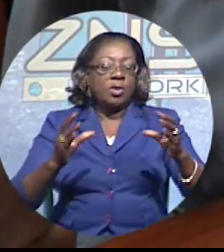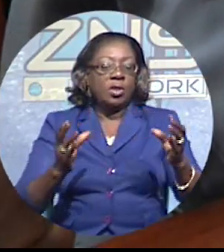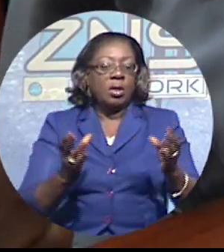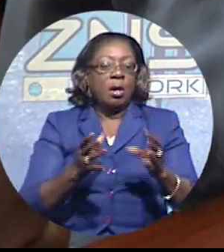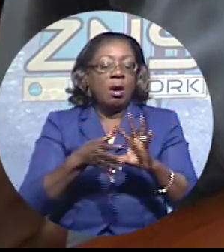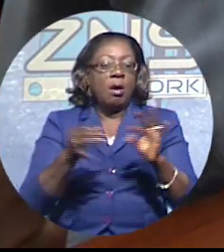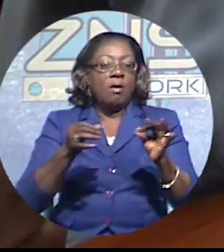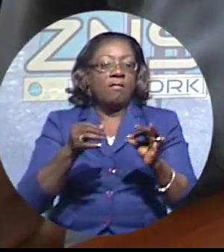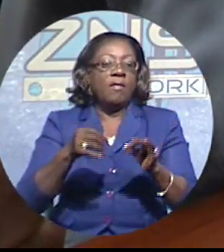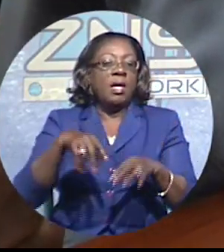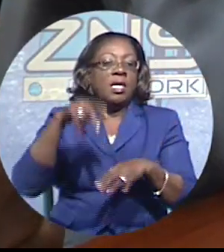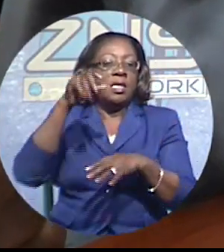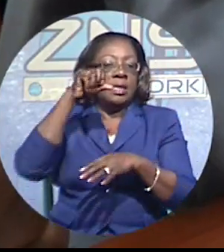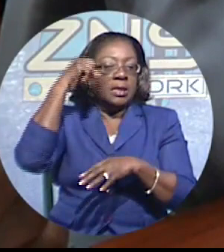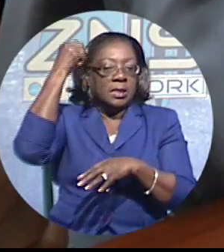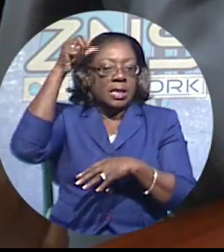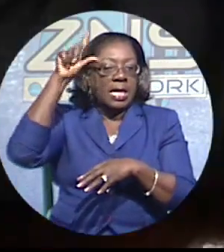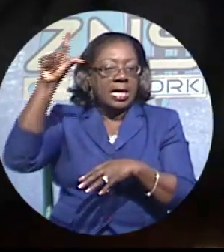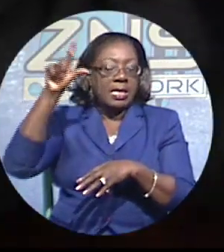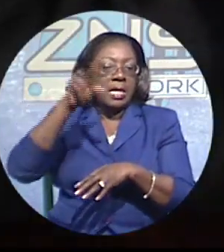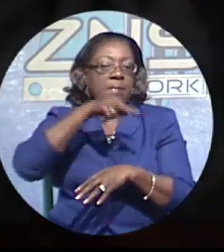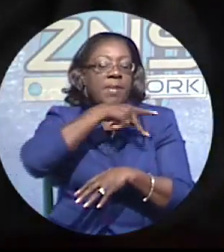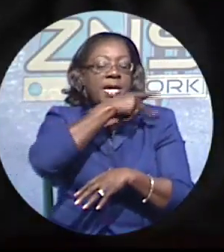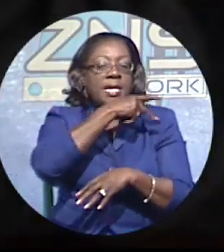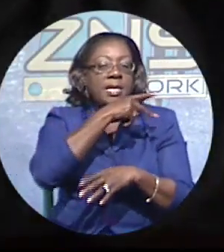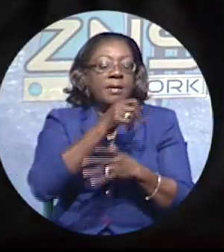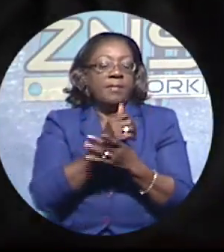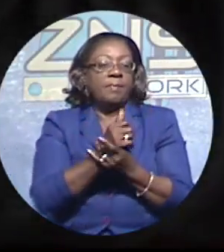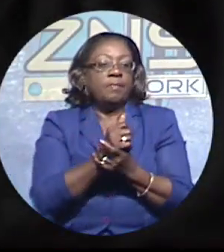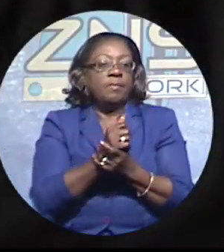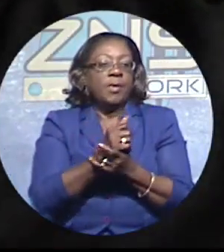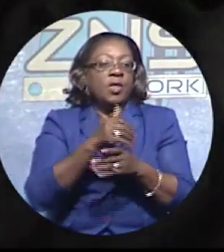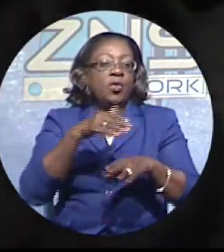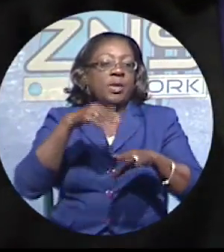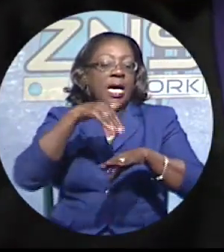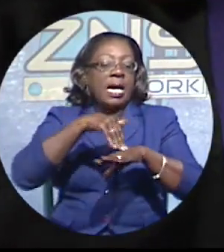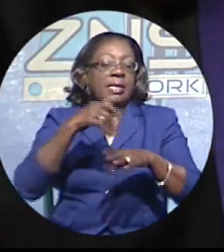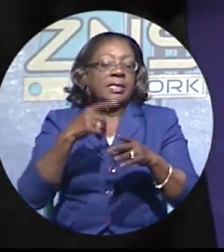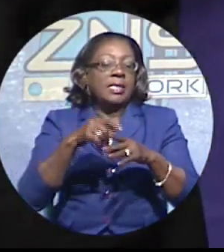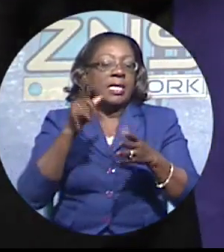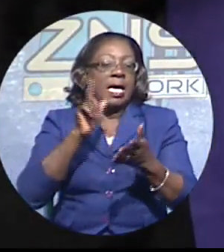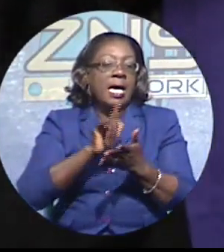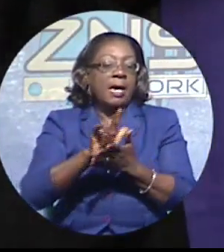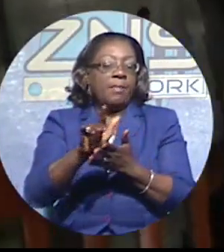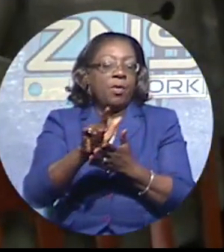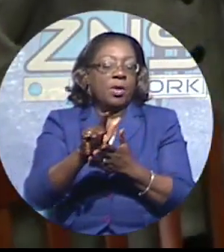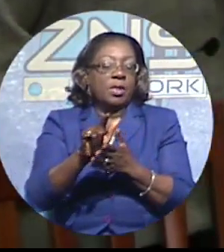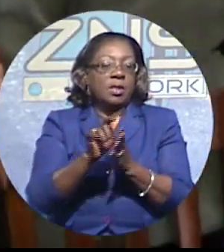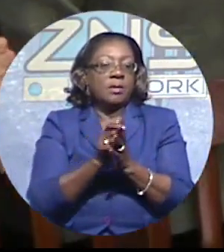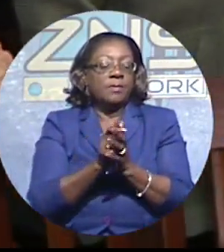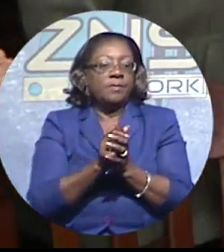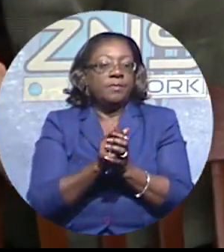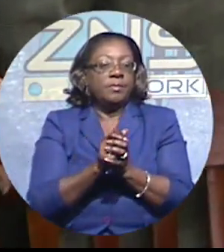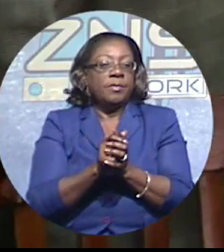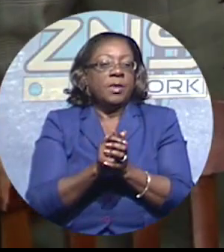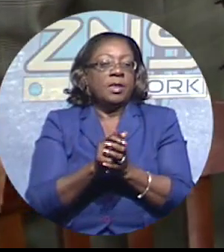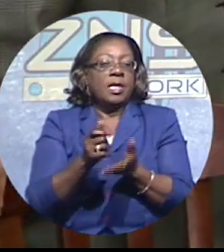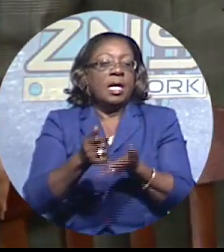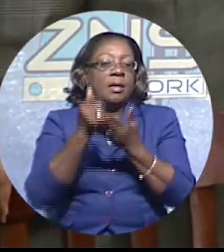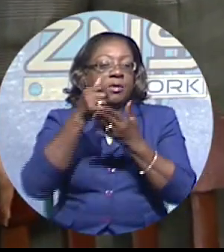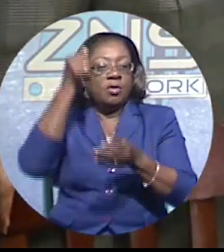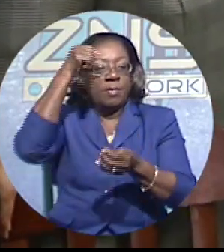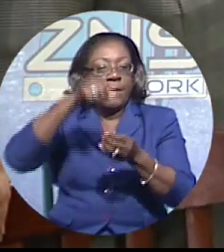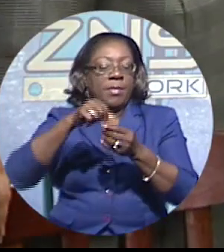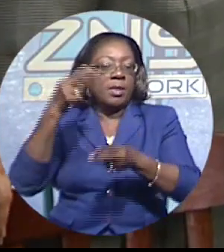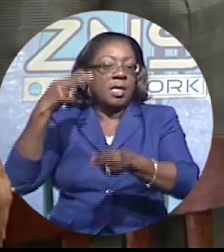Peter Johnson. During a press conference at the House of Assembly today, Hannah-Martin said the signing was a proud moment in the country's history as it